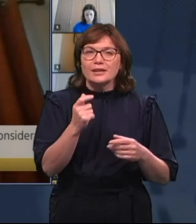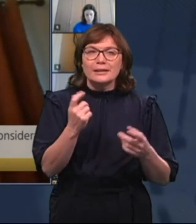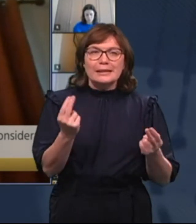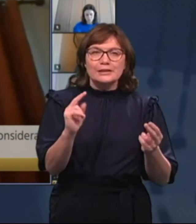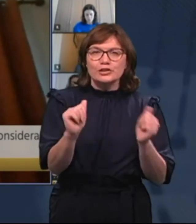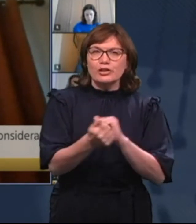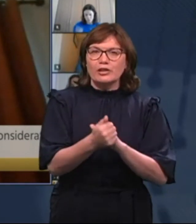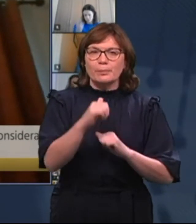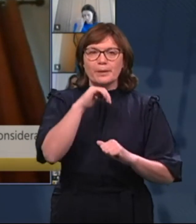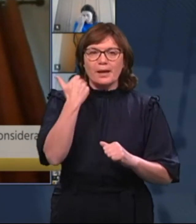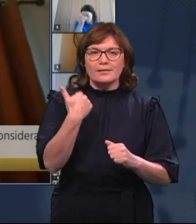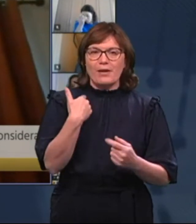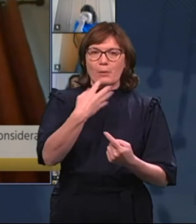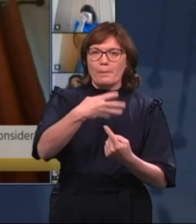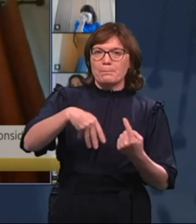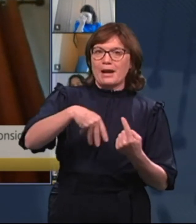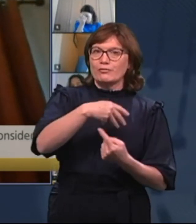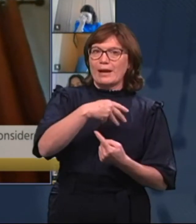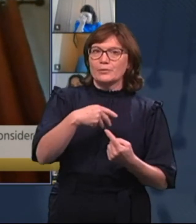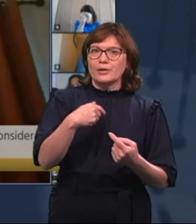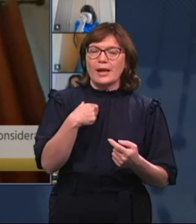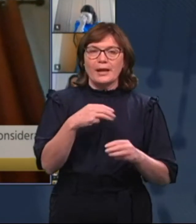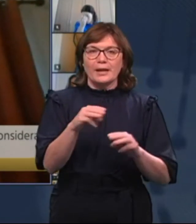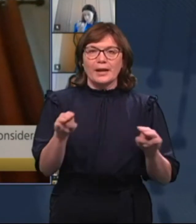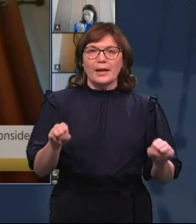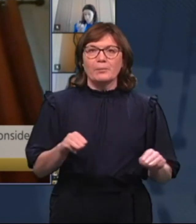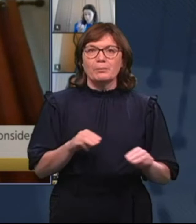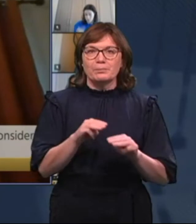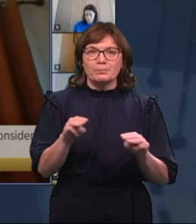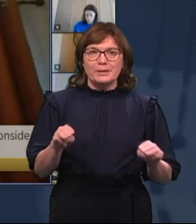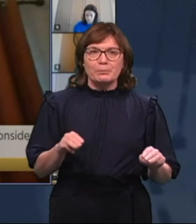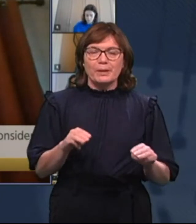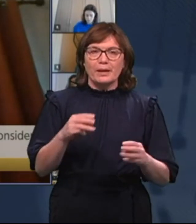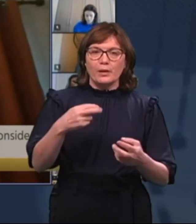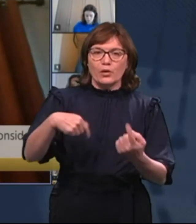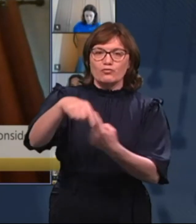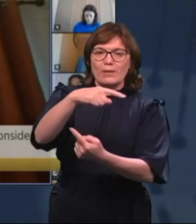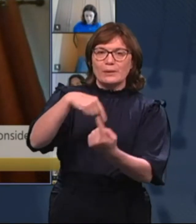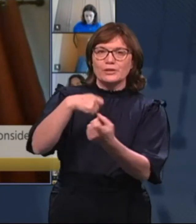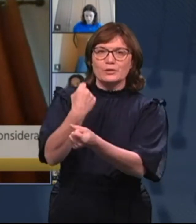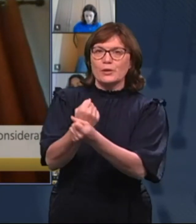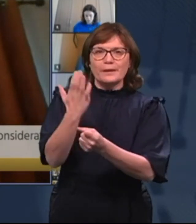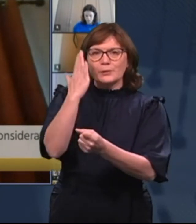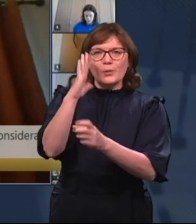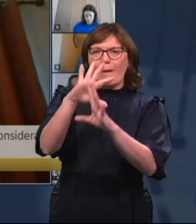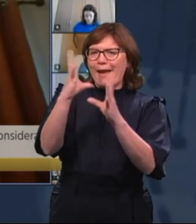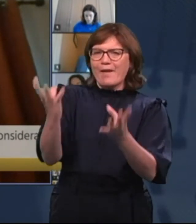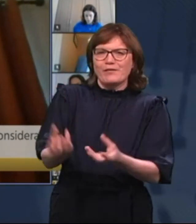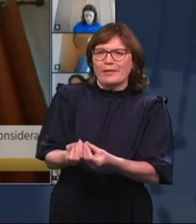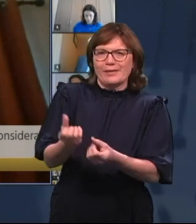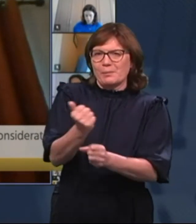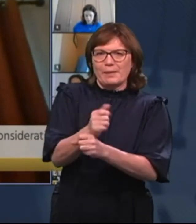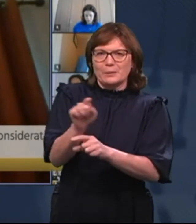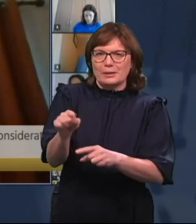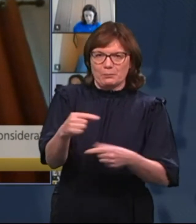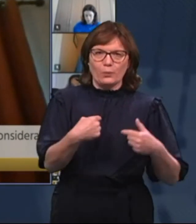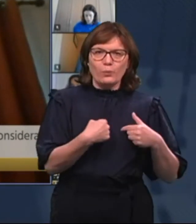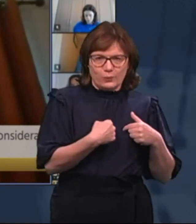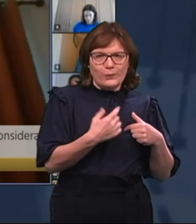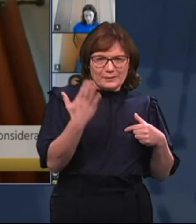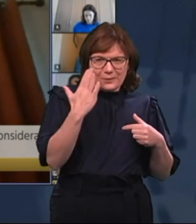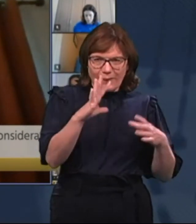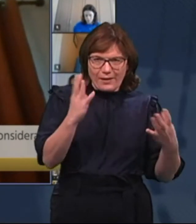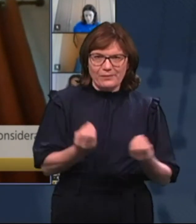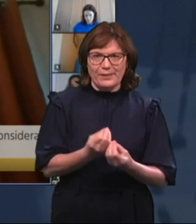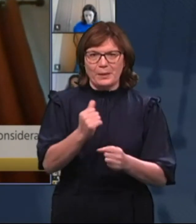of our background, and you must remember people working with our son now wouldn't know all of the things we'd know and the difficulties he's had